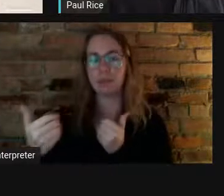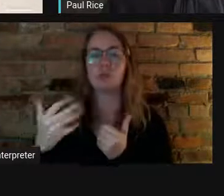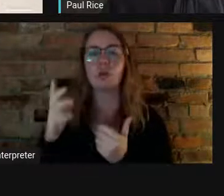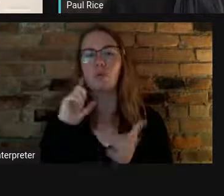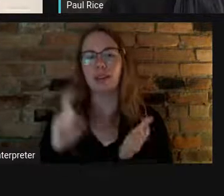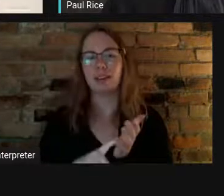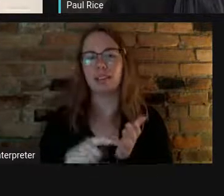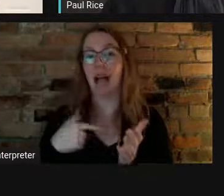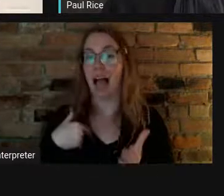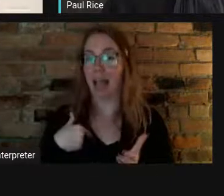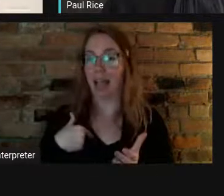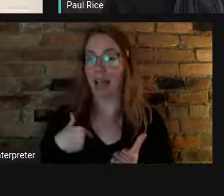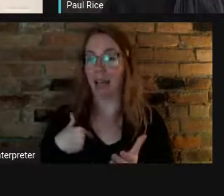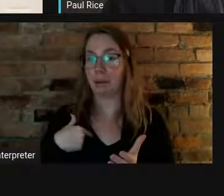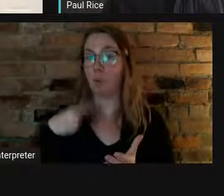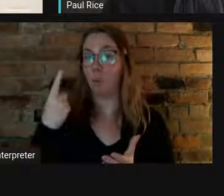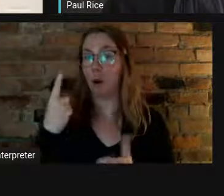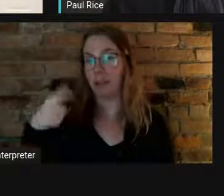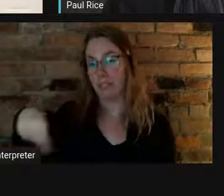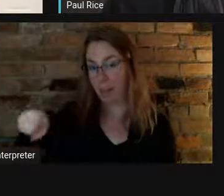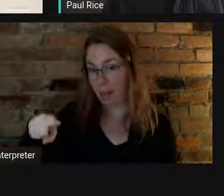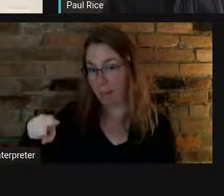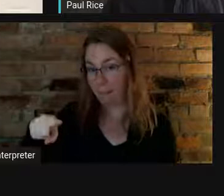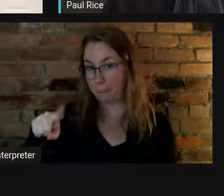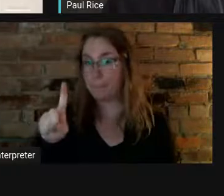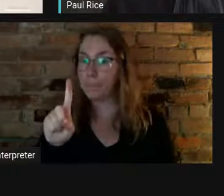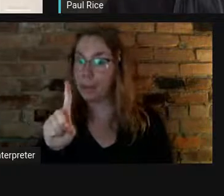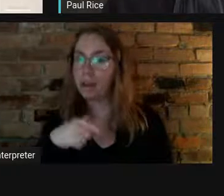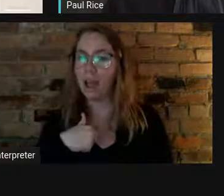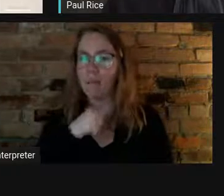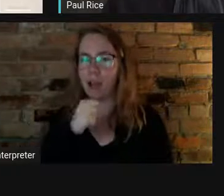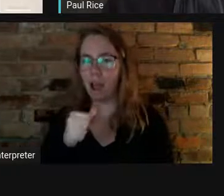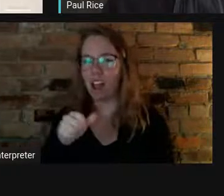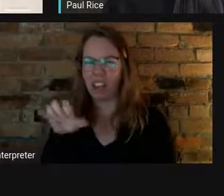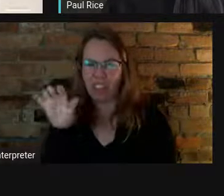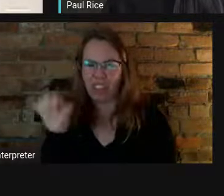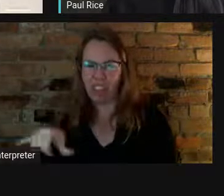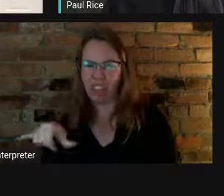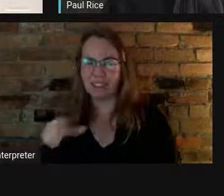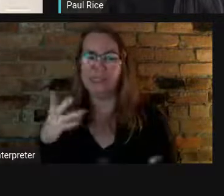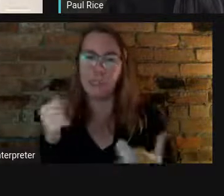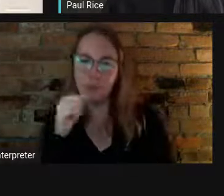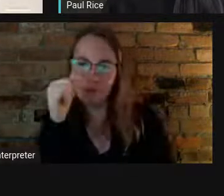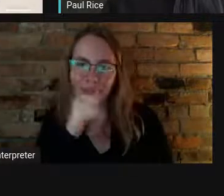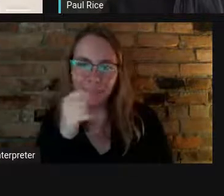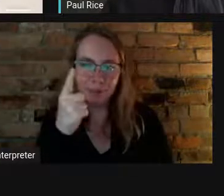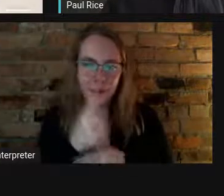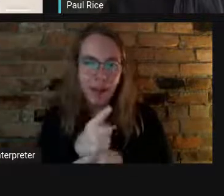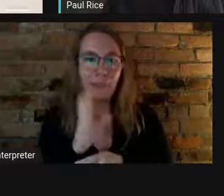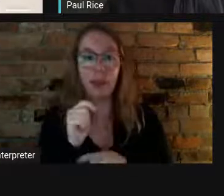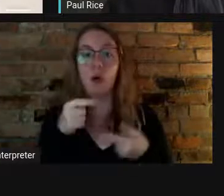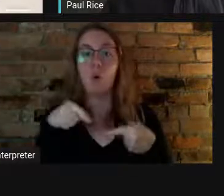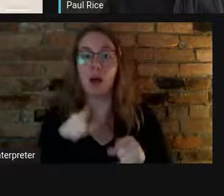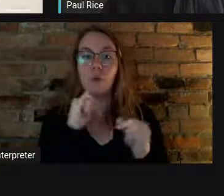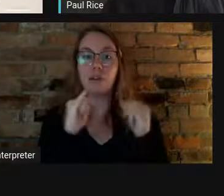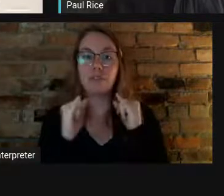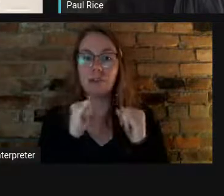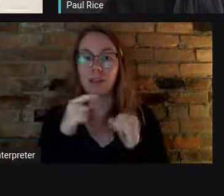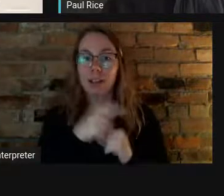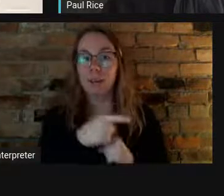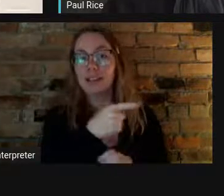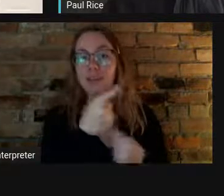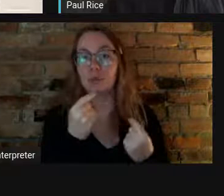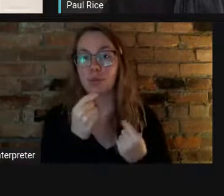not that. Do you know what I mean? Which is ridiculous, because as we're interviewing him, he's applying his full face of